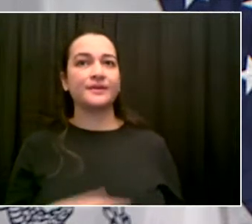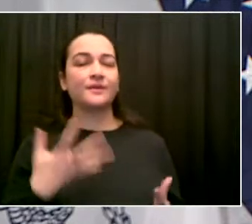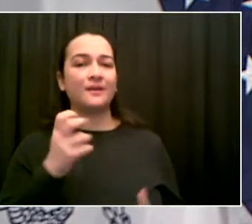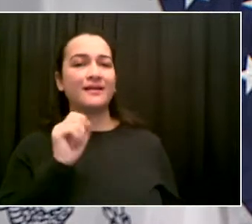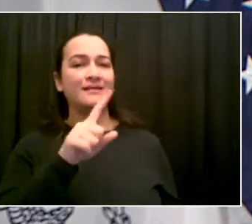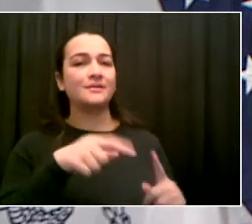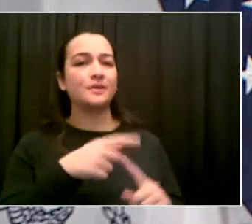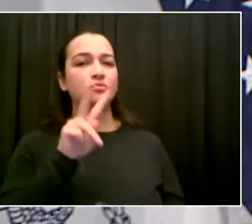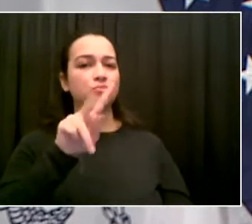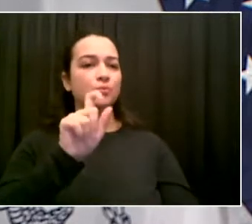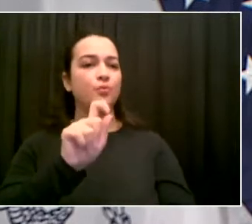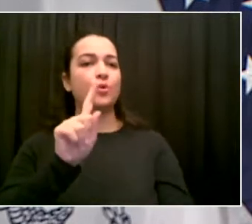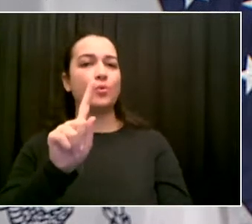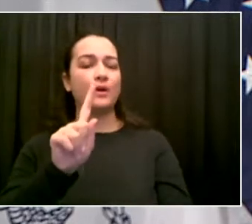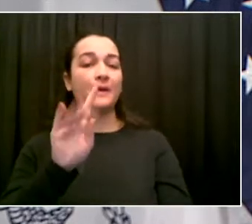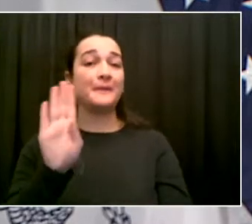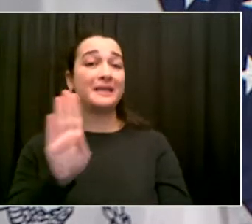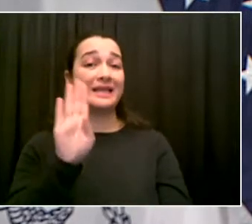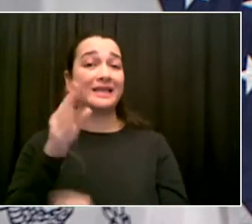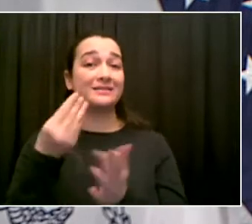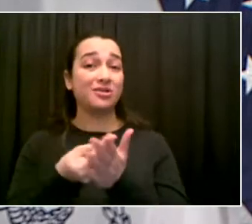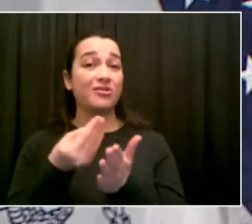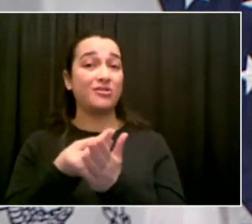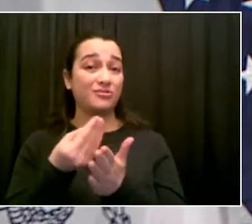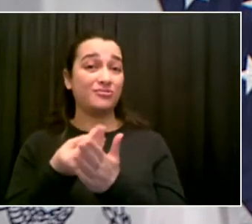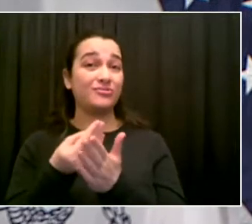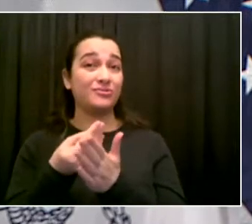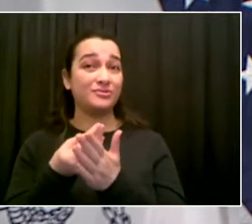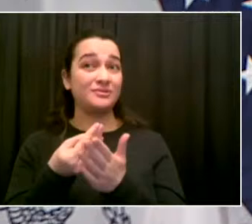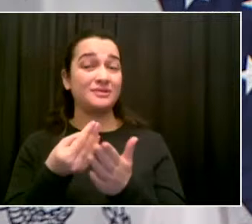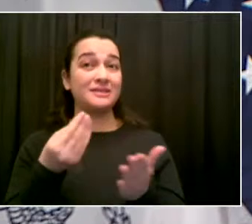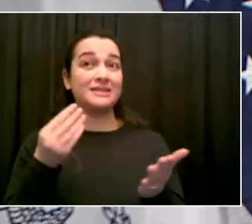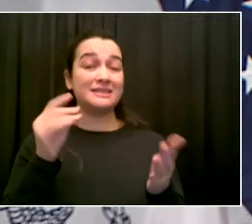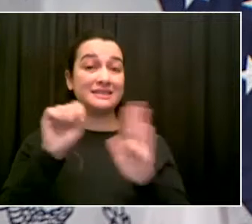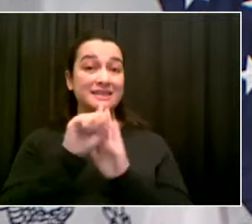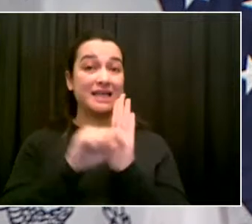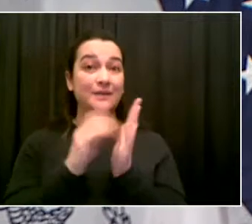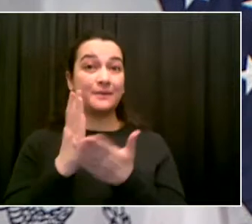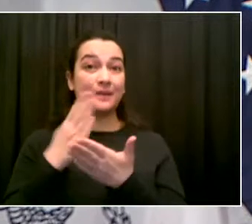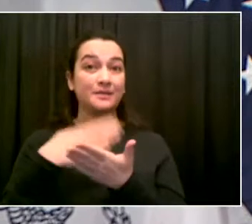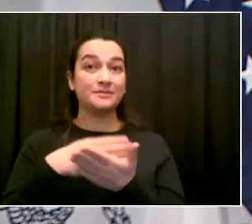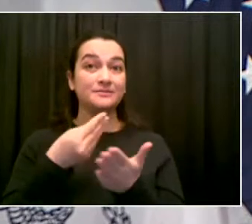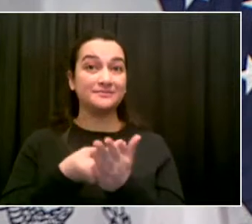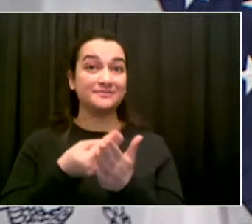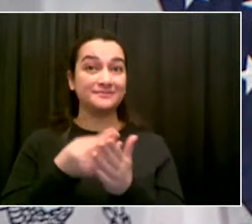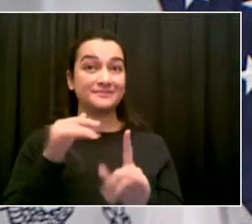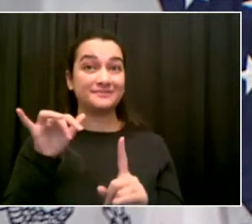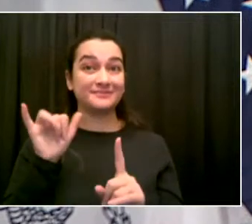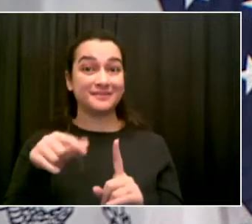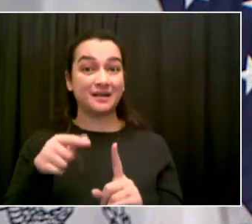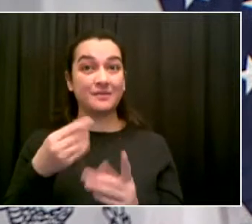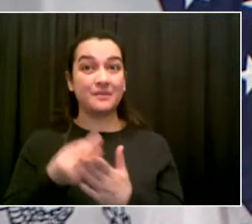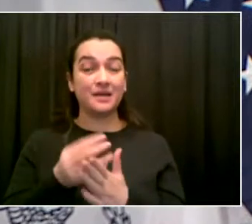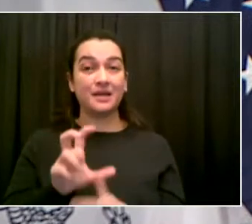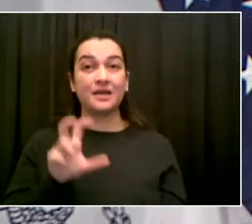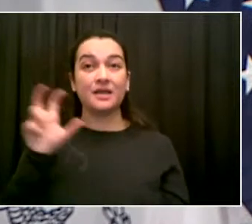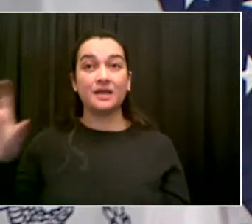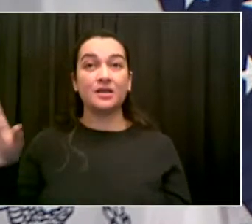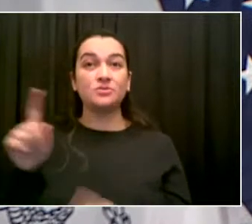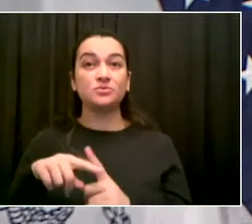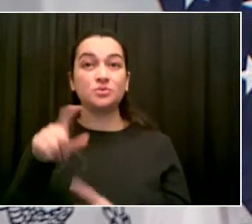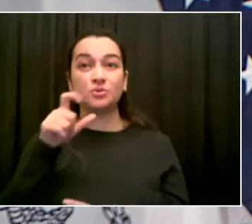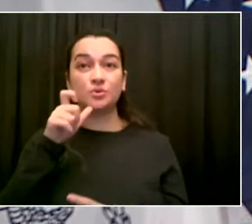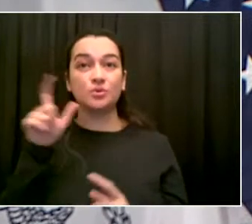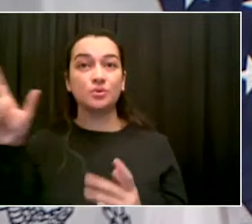illegal aliens, is this a wise use of taxpayer money? Well, Ben, I'm going to say everyone has a right to their own